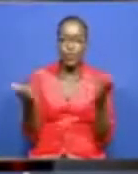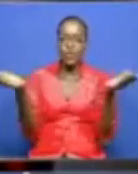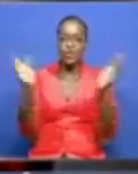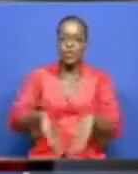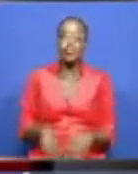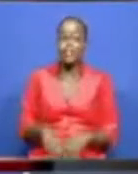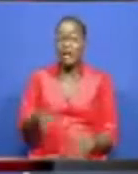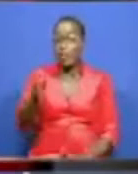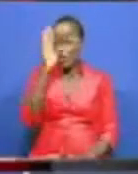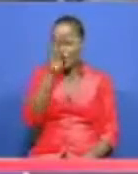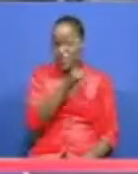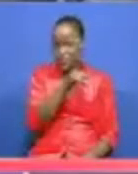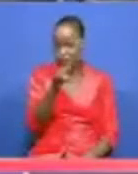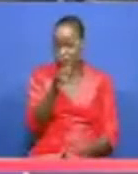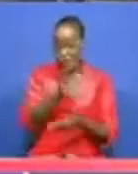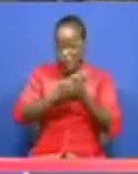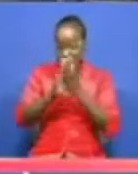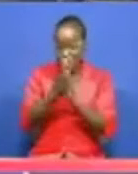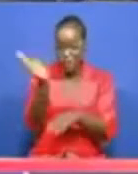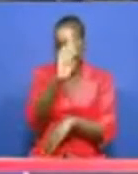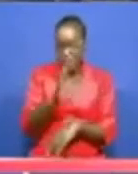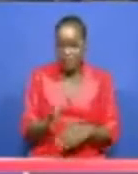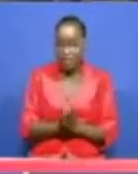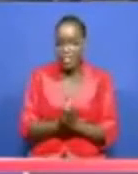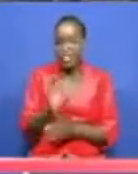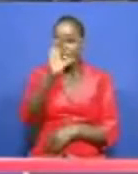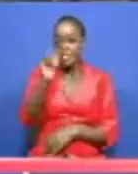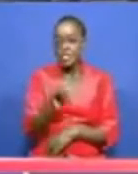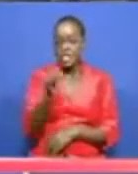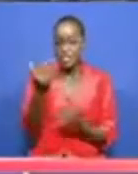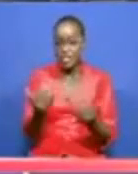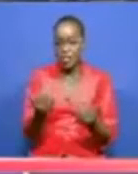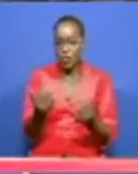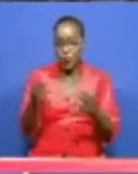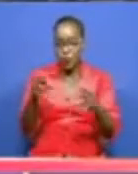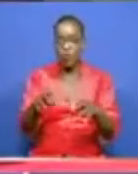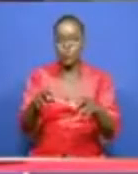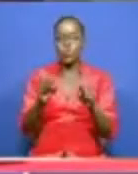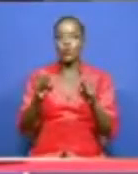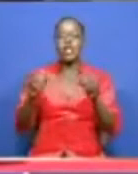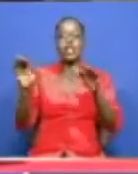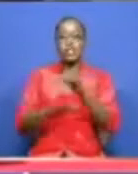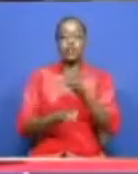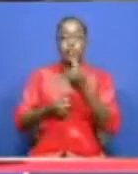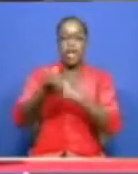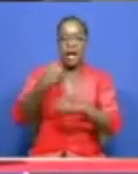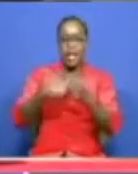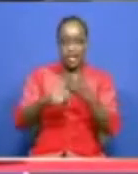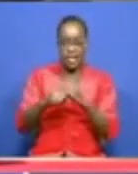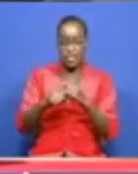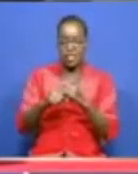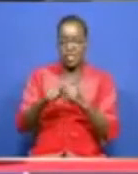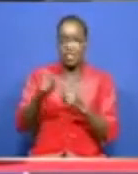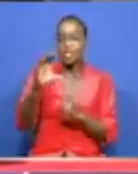God will never forgive you. Justice Philomena Mwilu, ambaye alichukua wadhifa wa kaimu jaji mkuu, alimpongeza